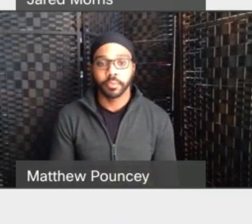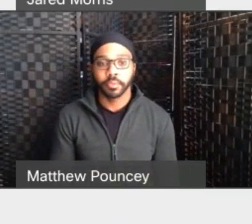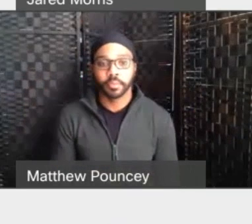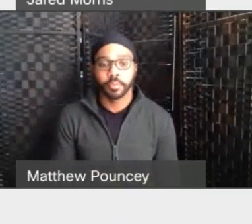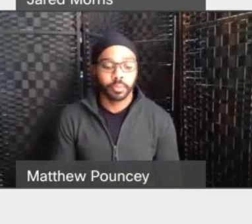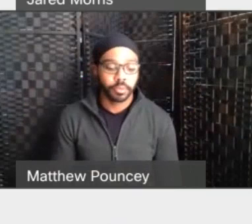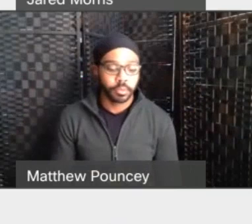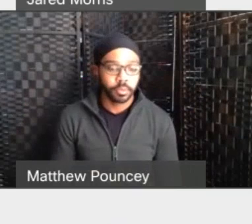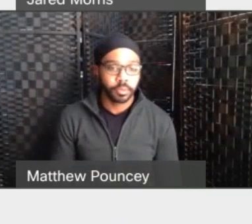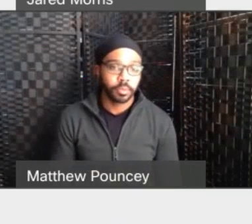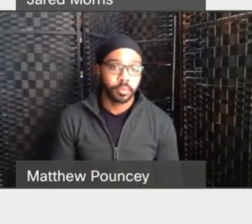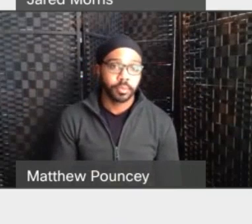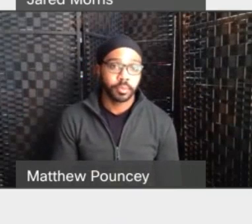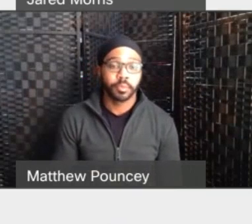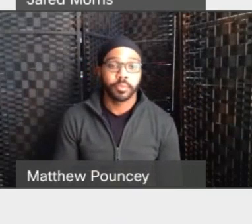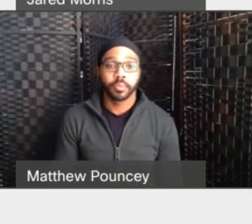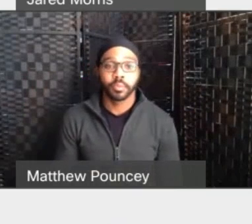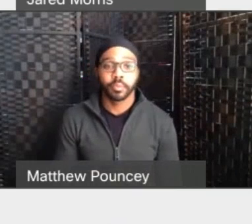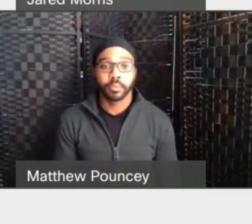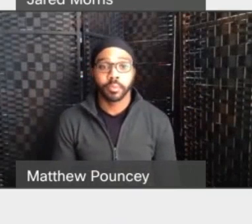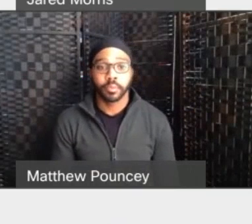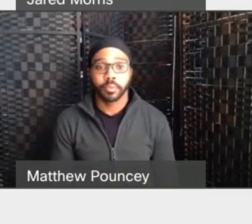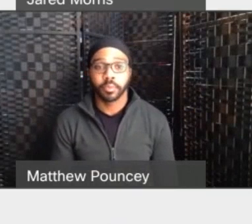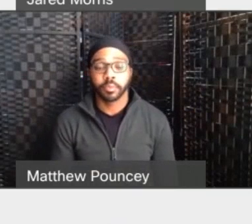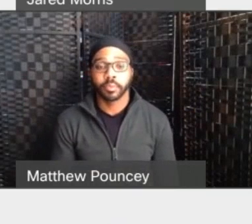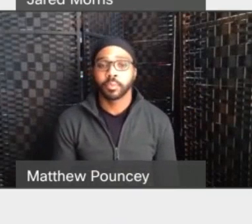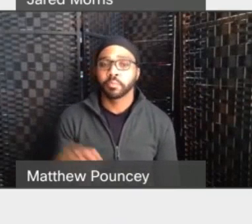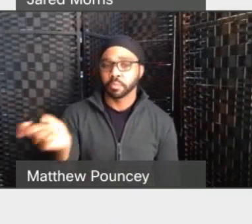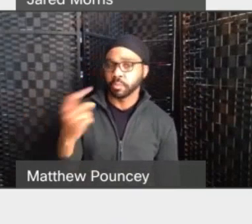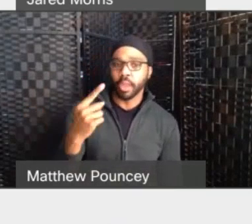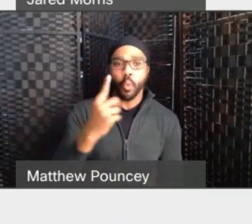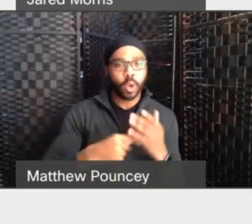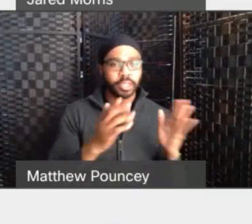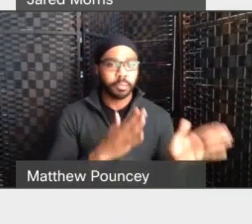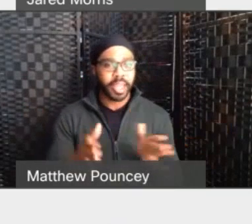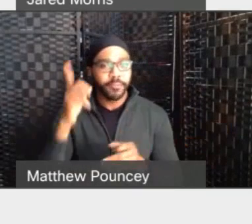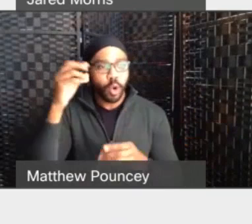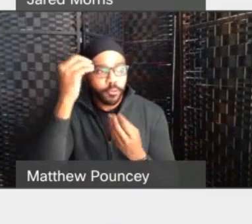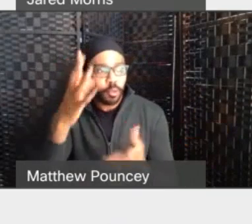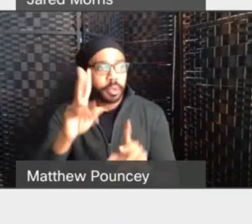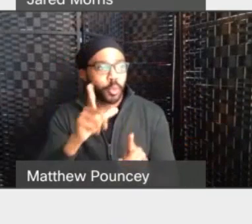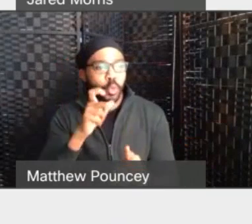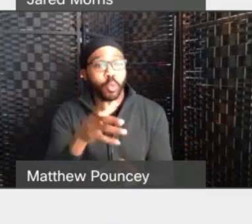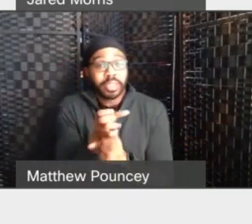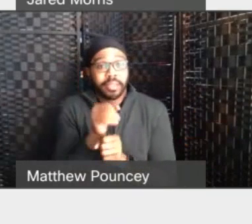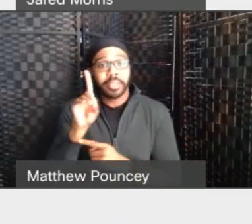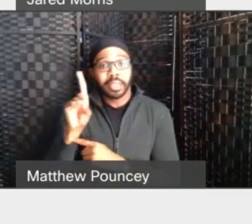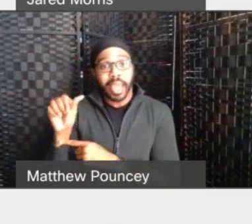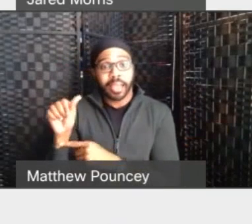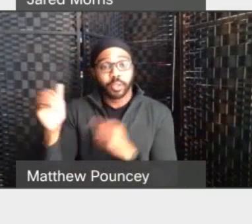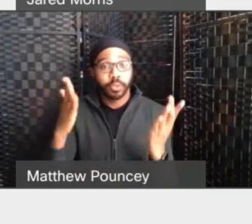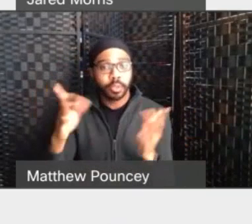the plan for, I guess, what is the plan for informing all people receiving DDS services about